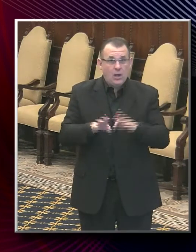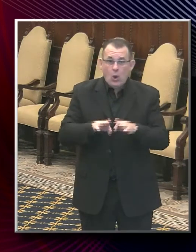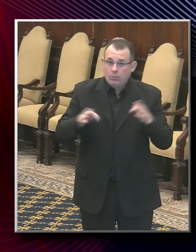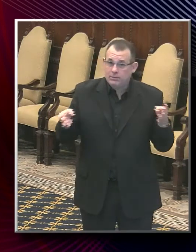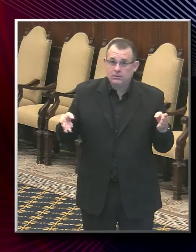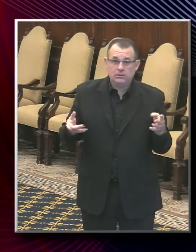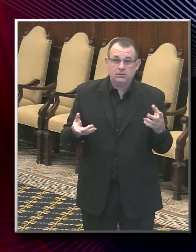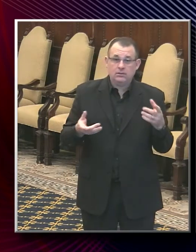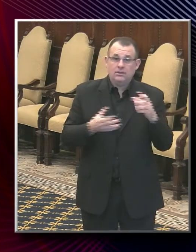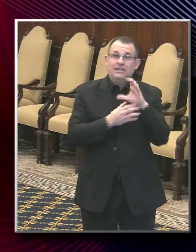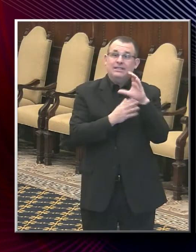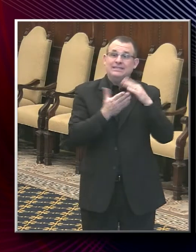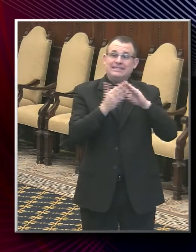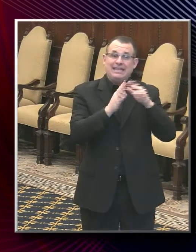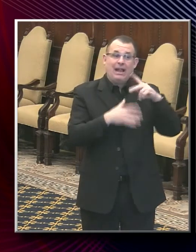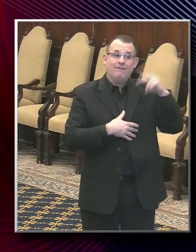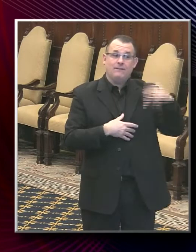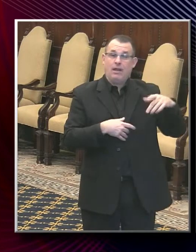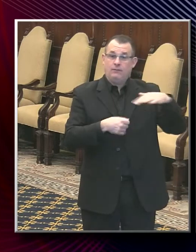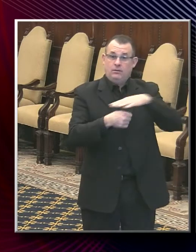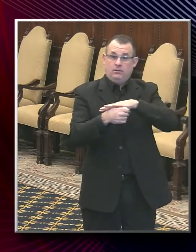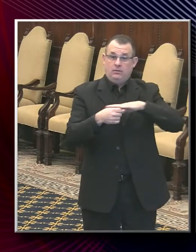the city, are there any